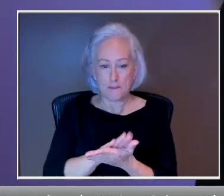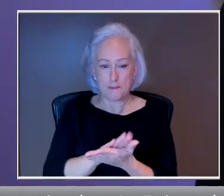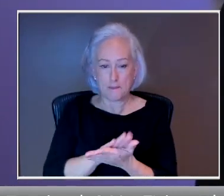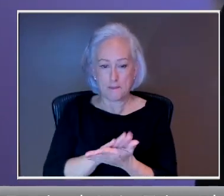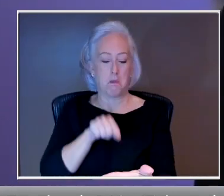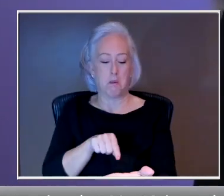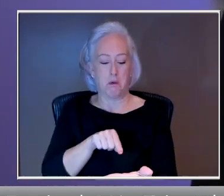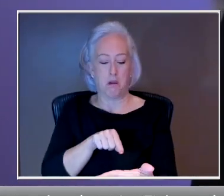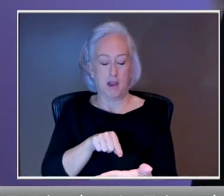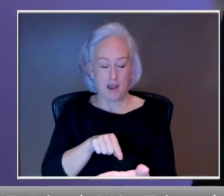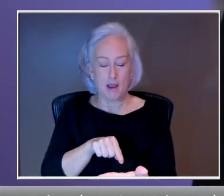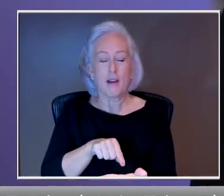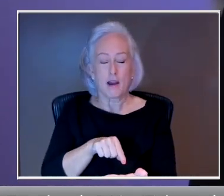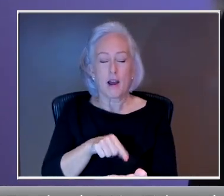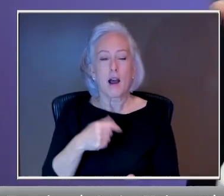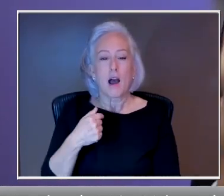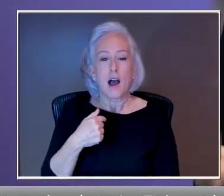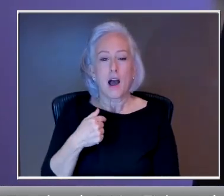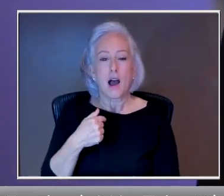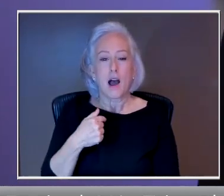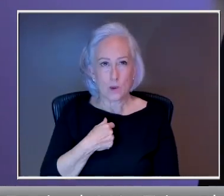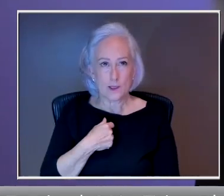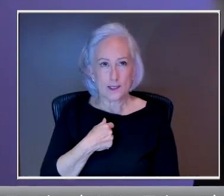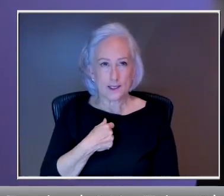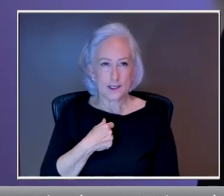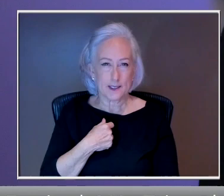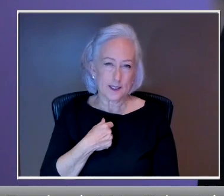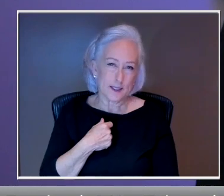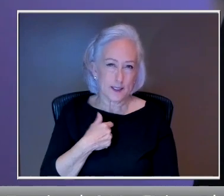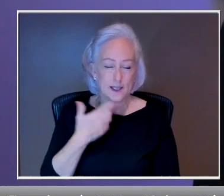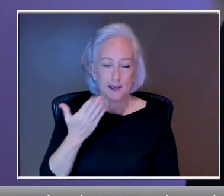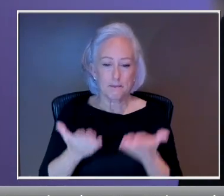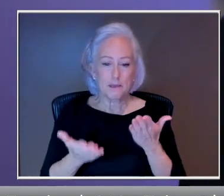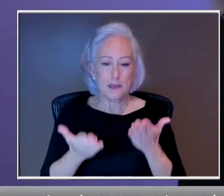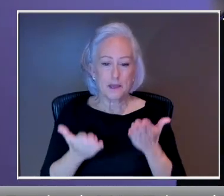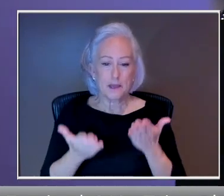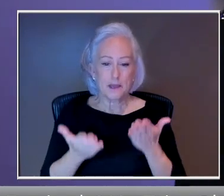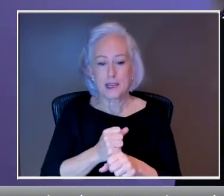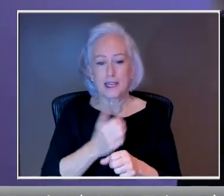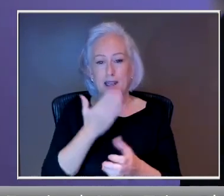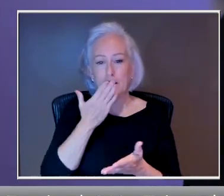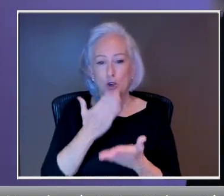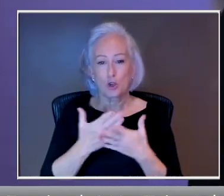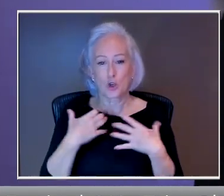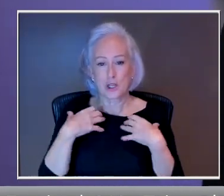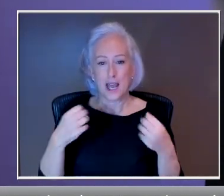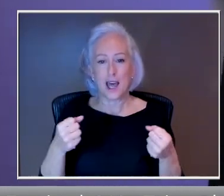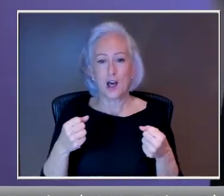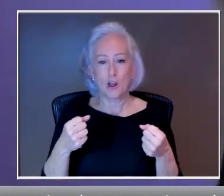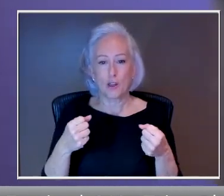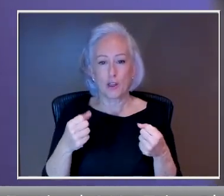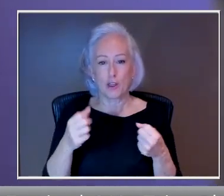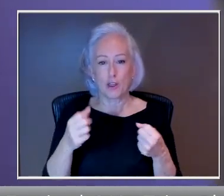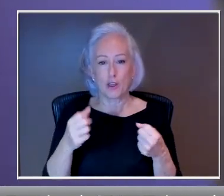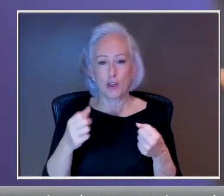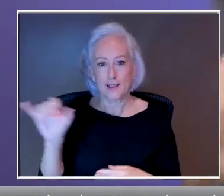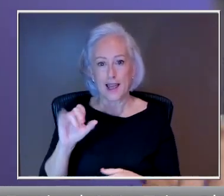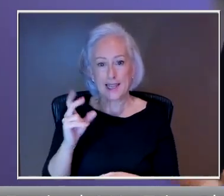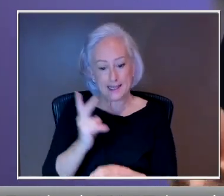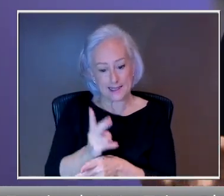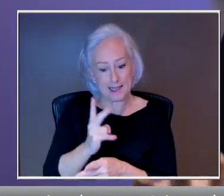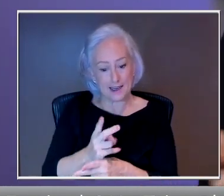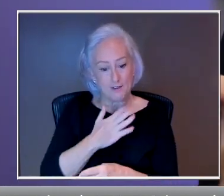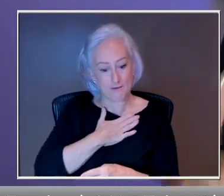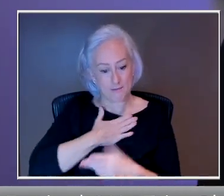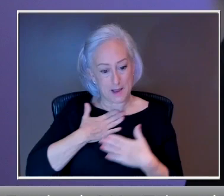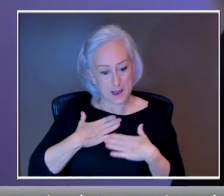making probably some not of the best health choices, with just taking care of my body. And he explained to me, if you